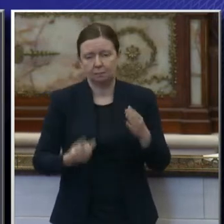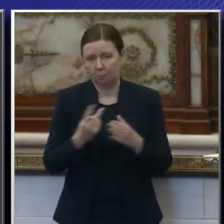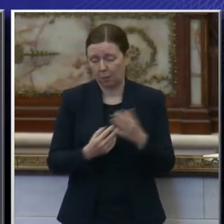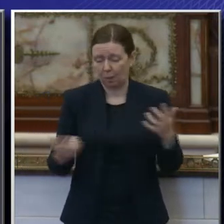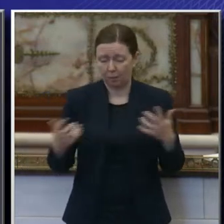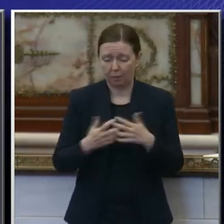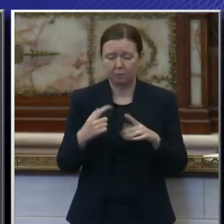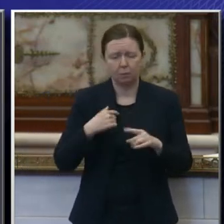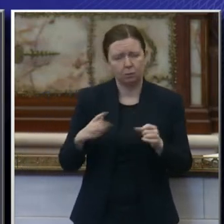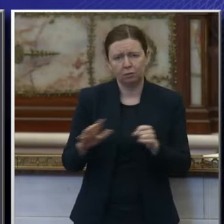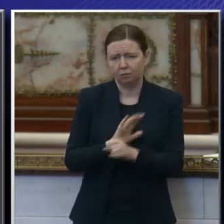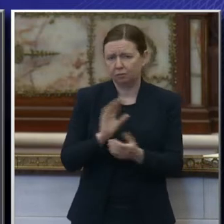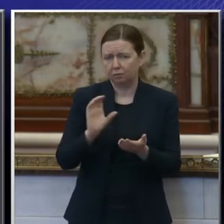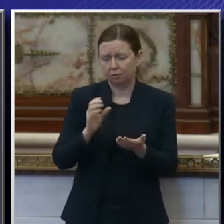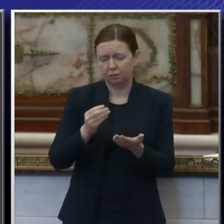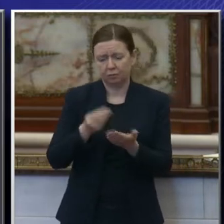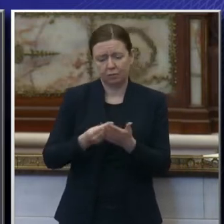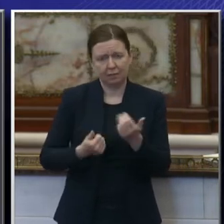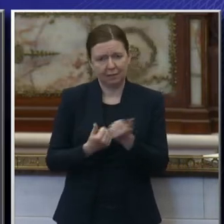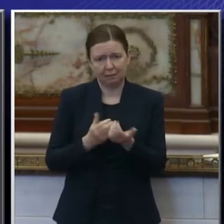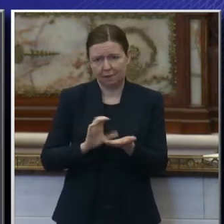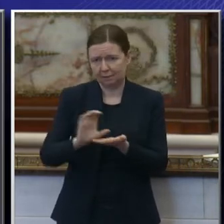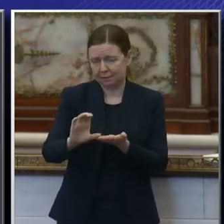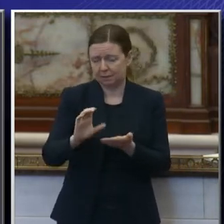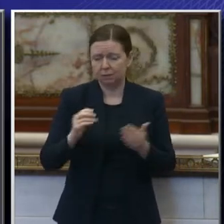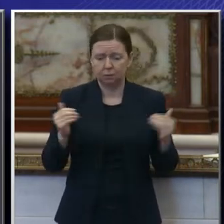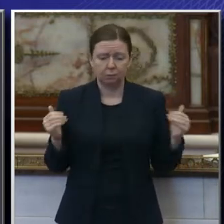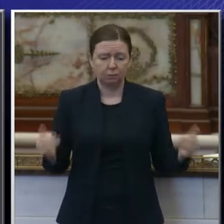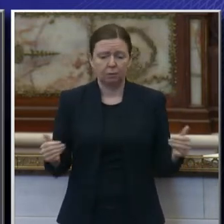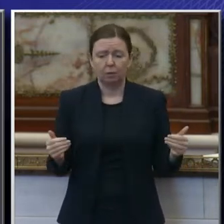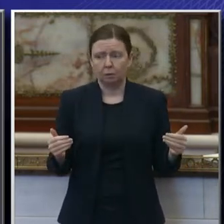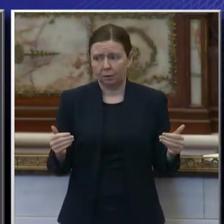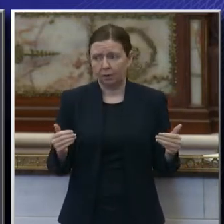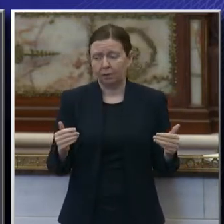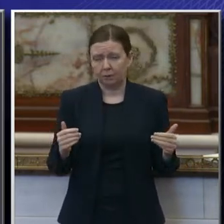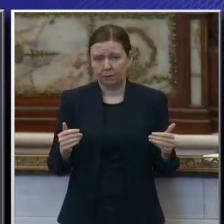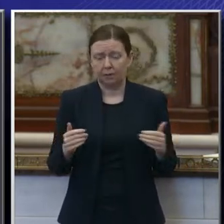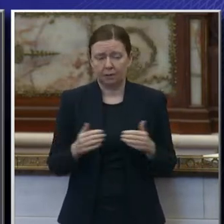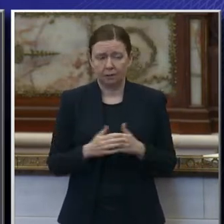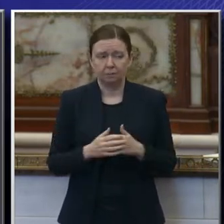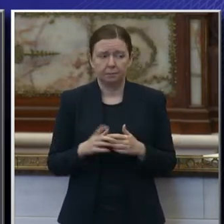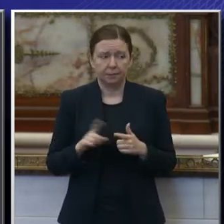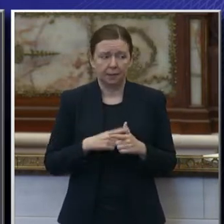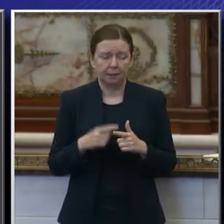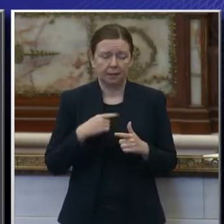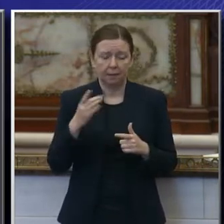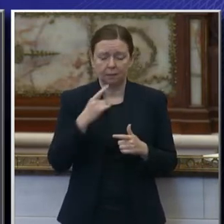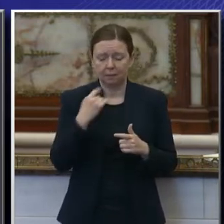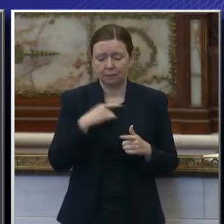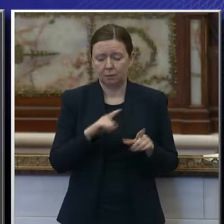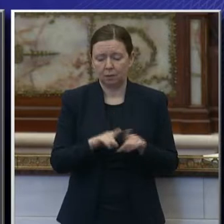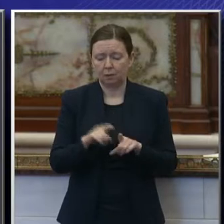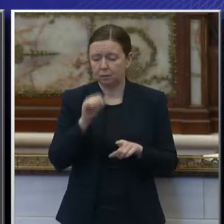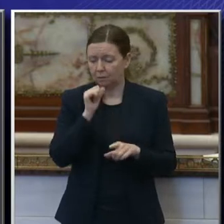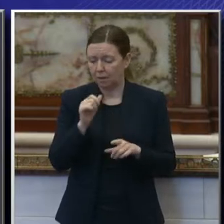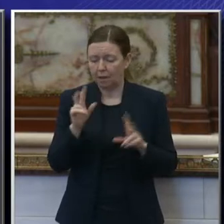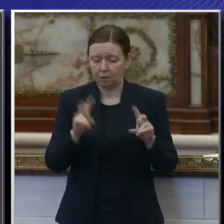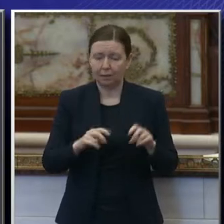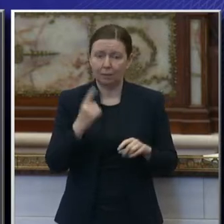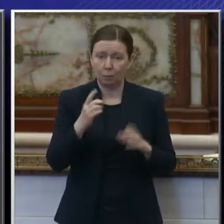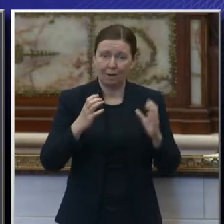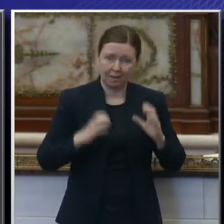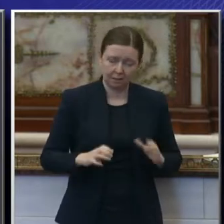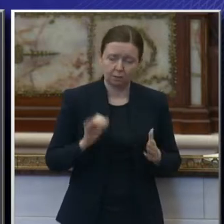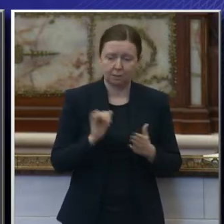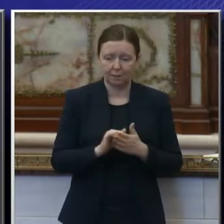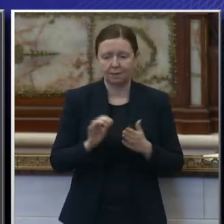fully funded you know, to move forward on a speculative basis. And then I'll say we also are not looking at one customer.